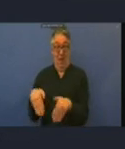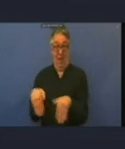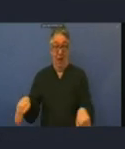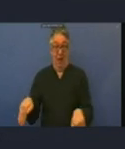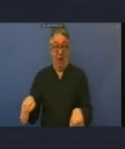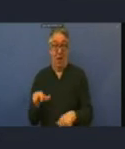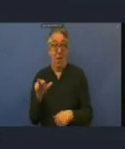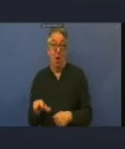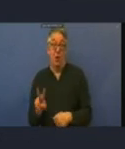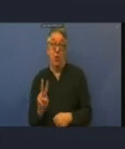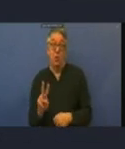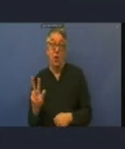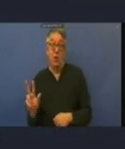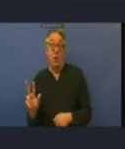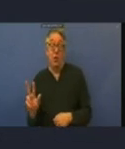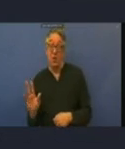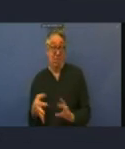March. We can